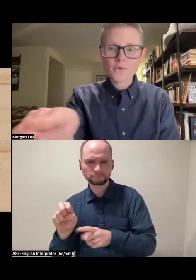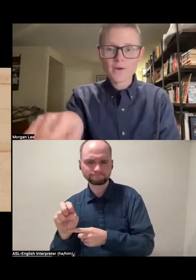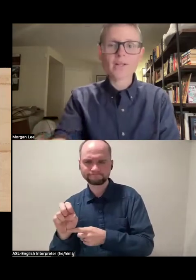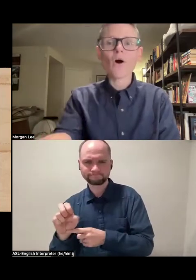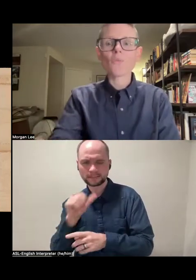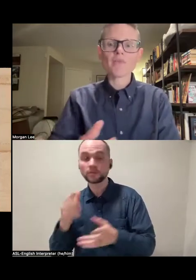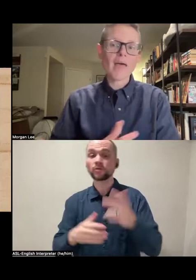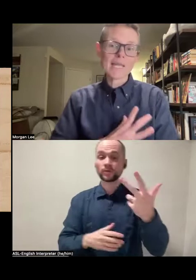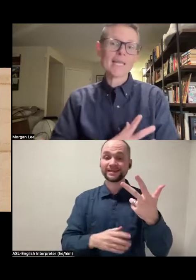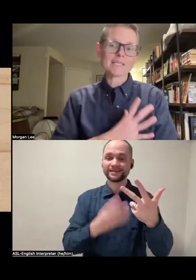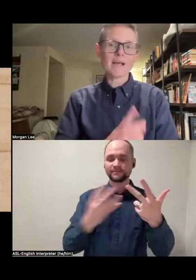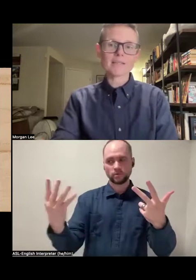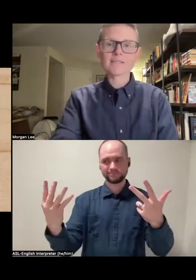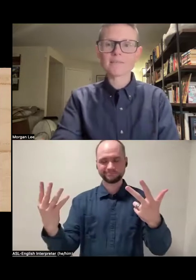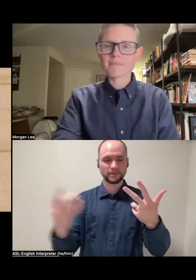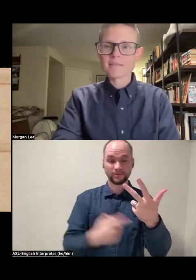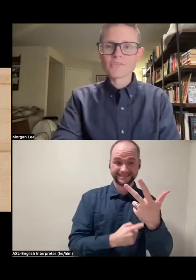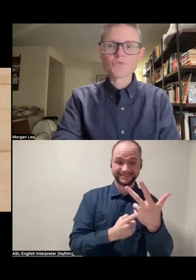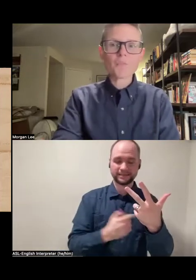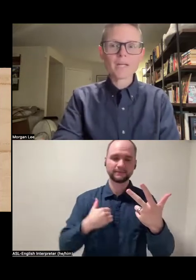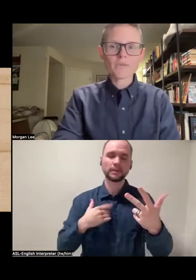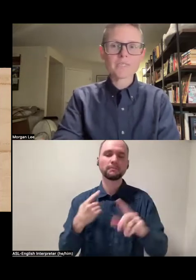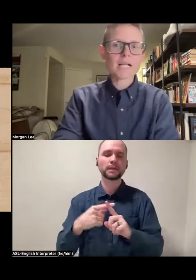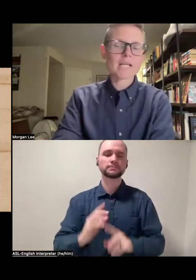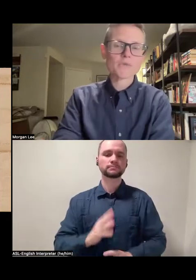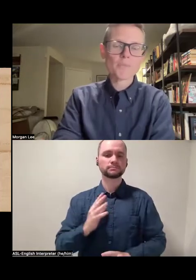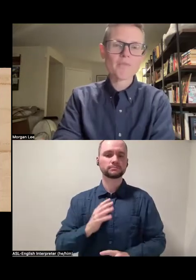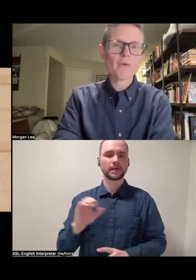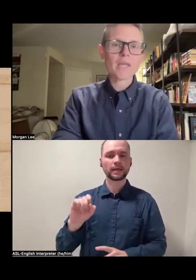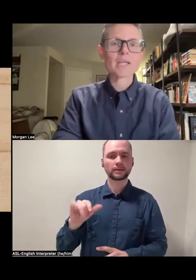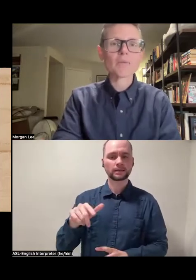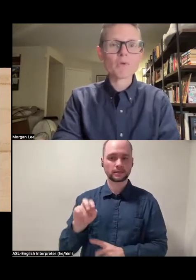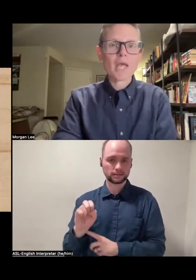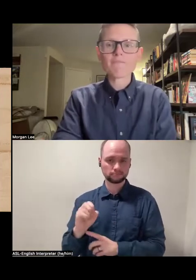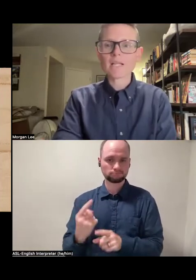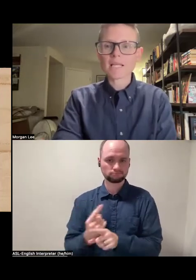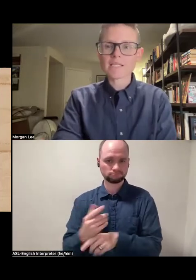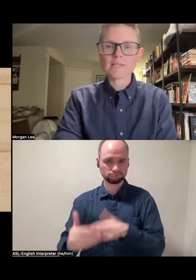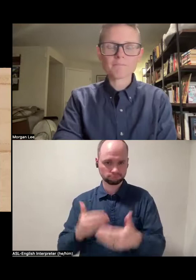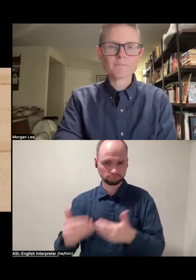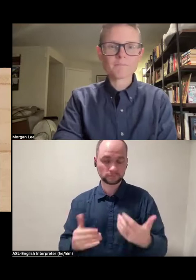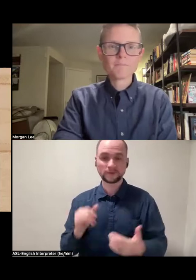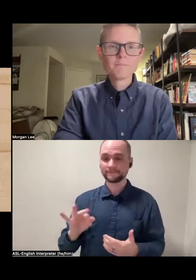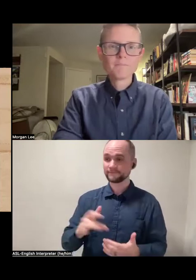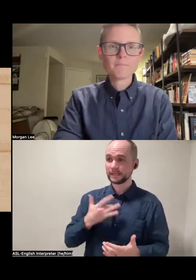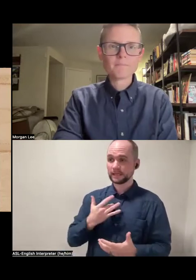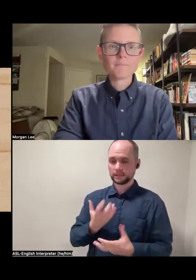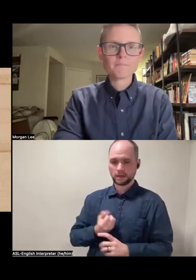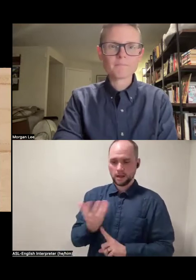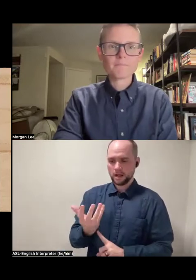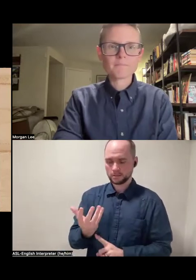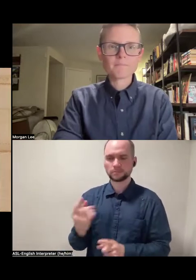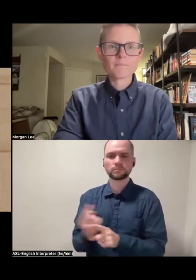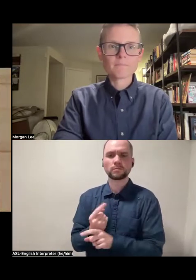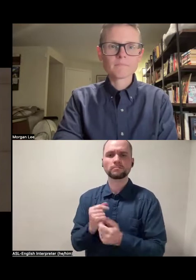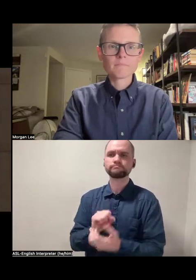zones are here, along with etiquette signs. Just reminders in the classroom of how they can communicate feelings.